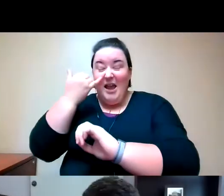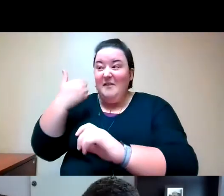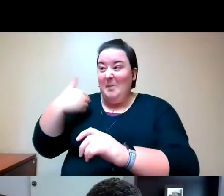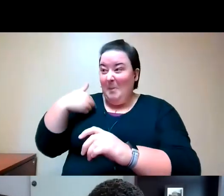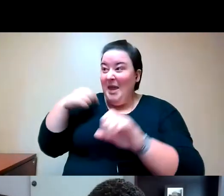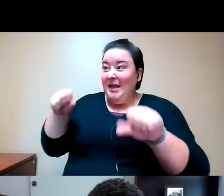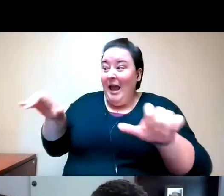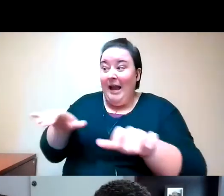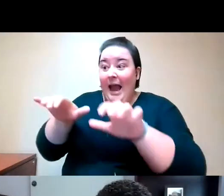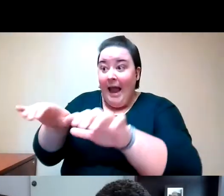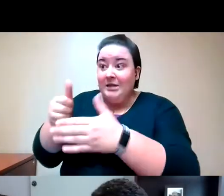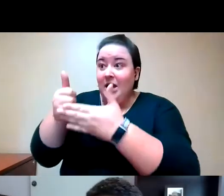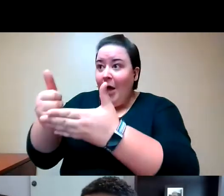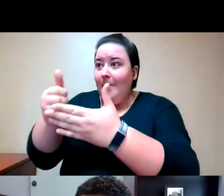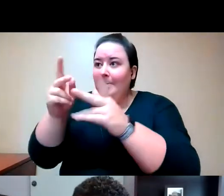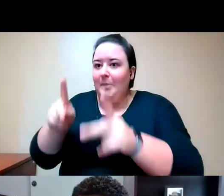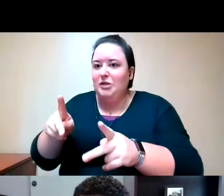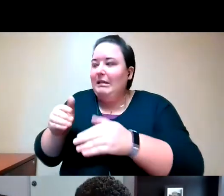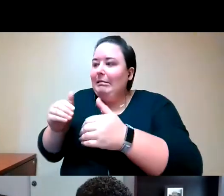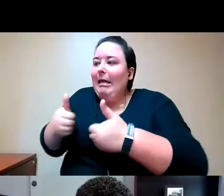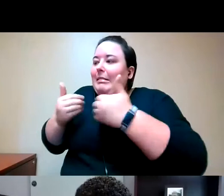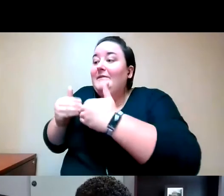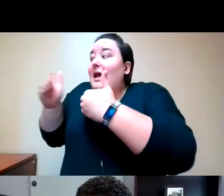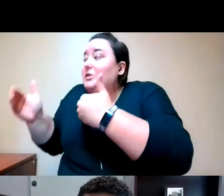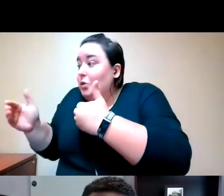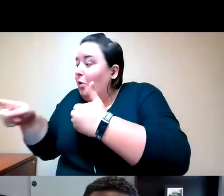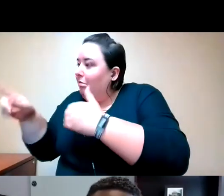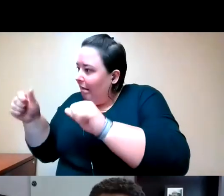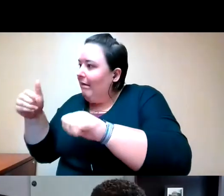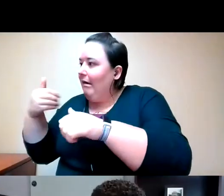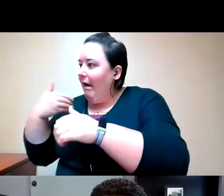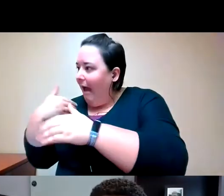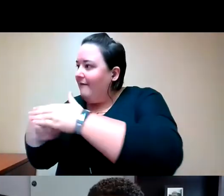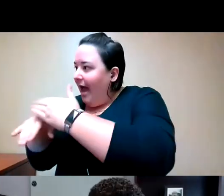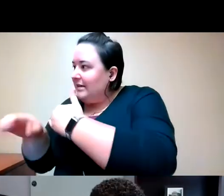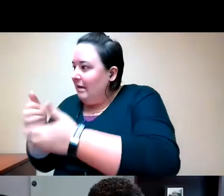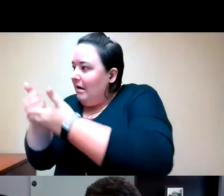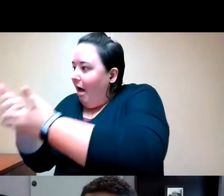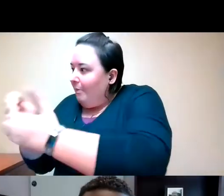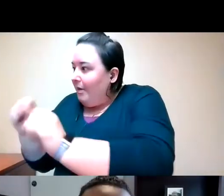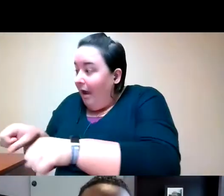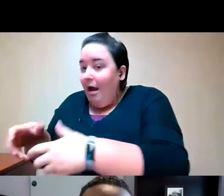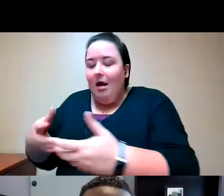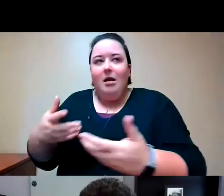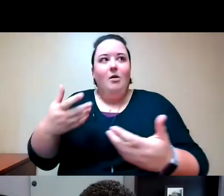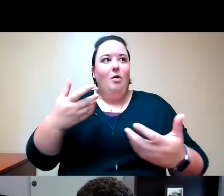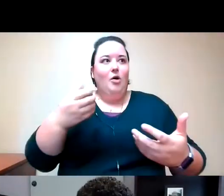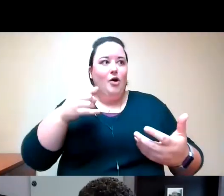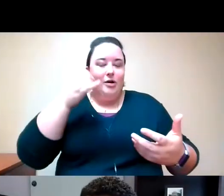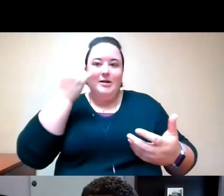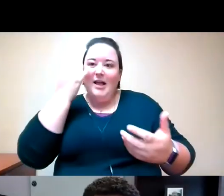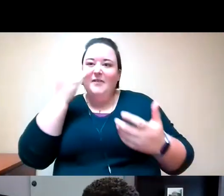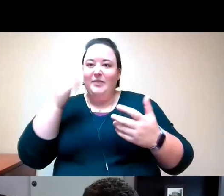that the individual that lives next door to you is someone that then has access, if you can recognize the fact that we are